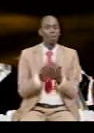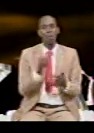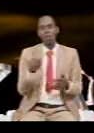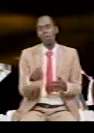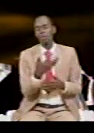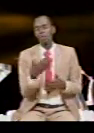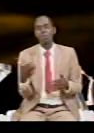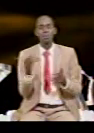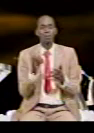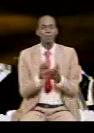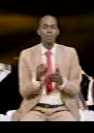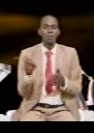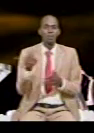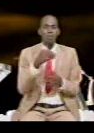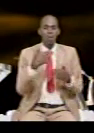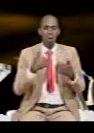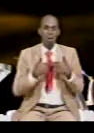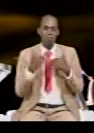have listed,